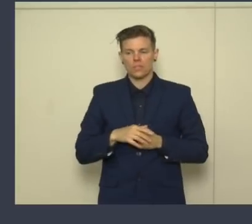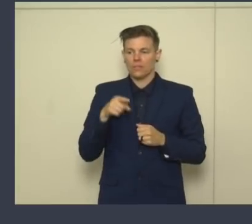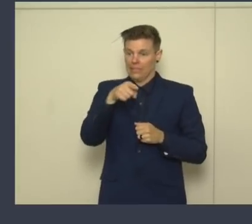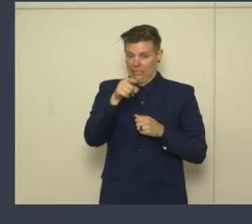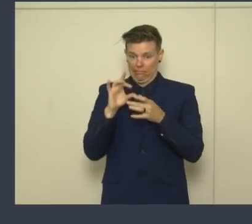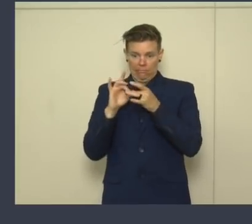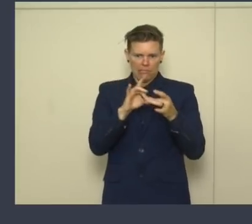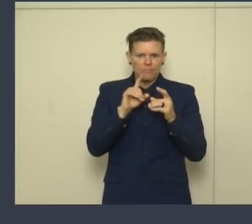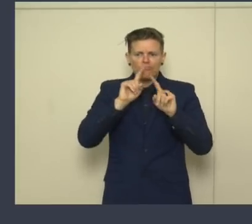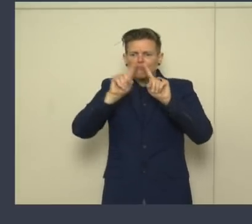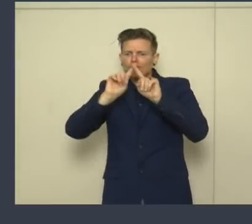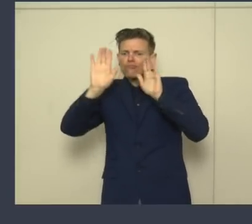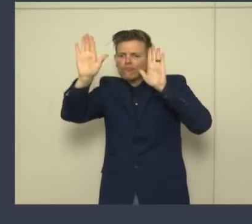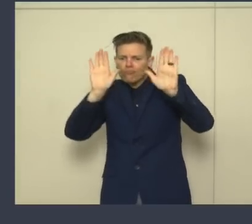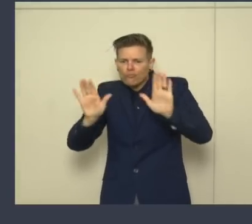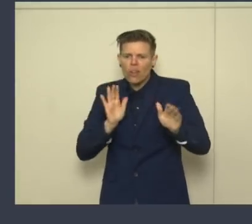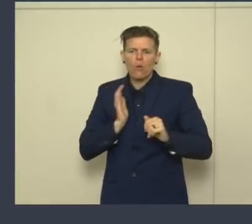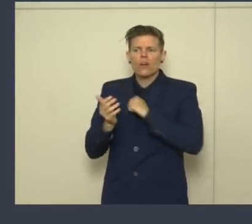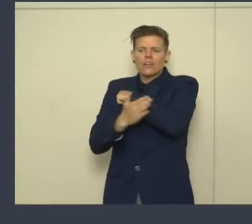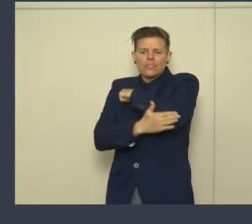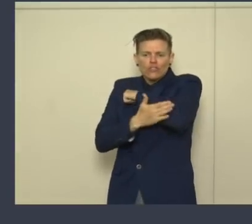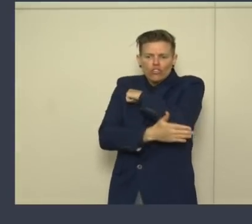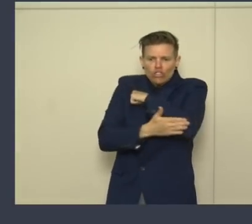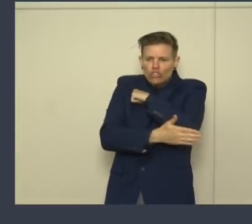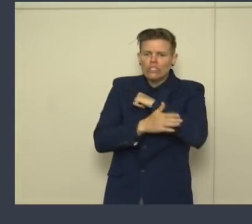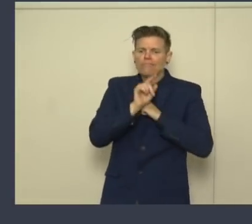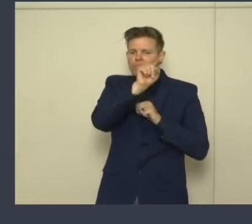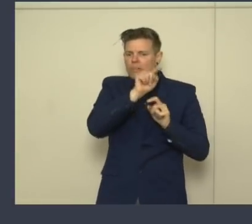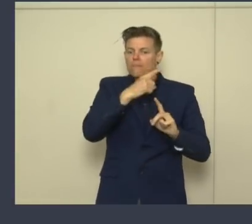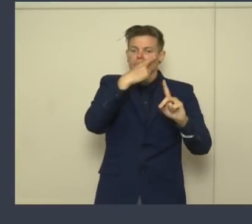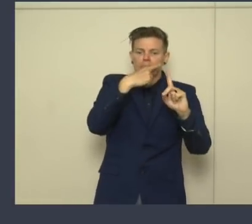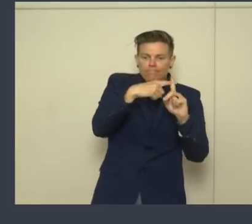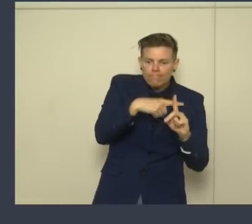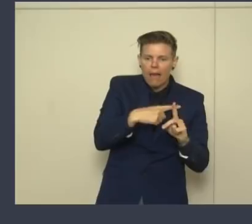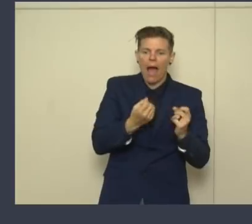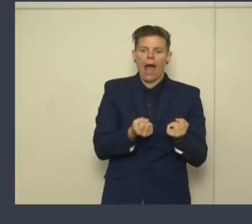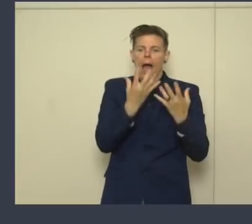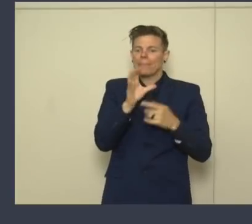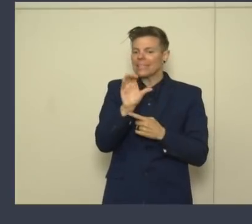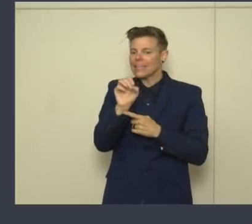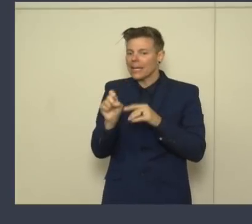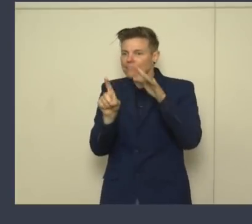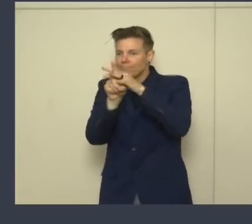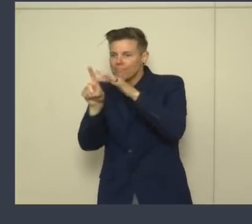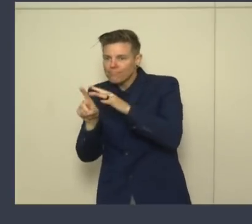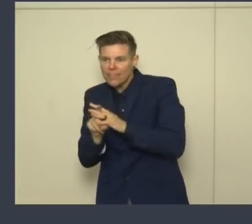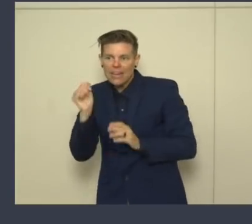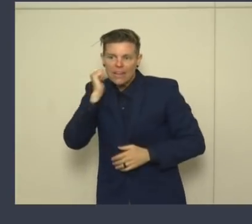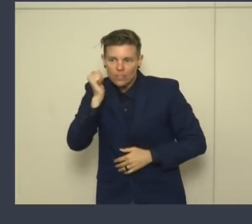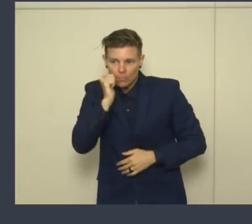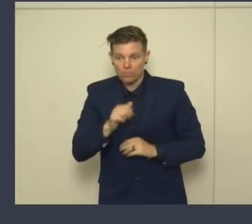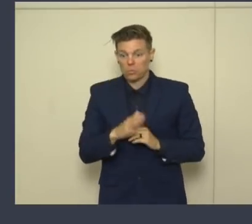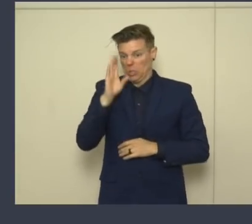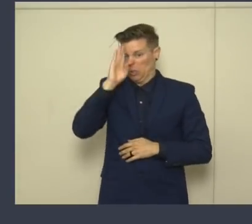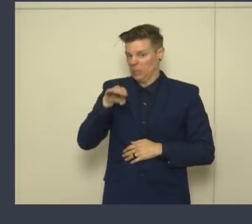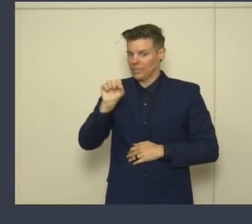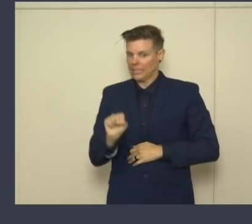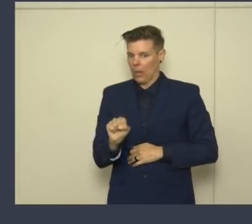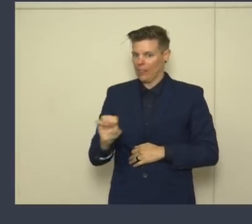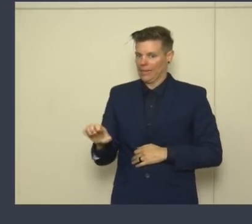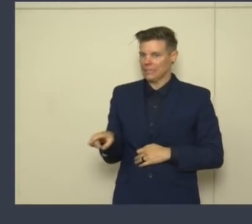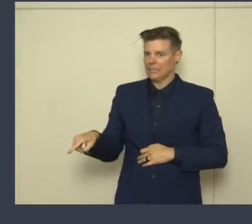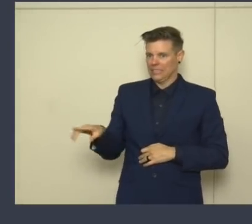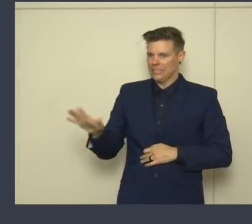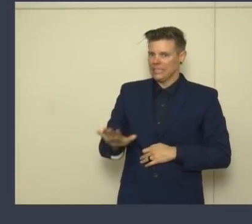test positivity rates and those new daily case rates, we know that in the southeast, we certainly have hot spots, and